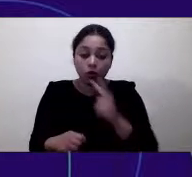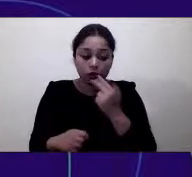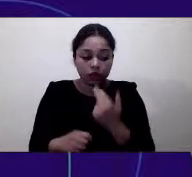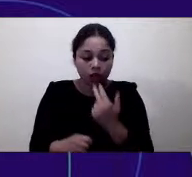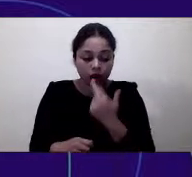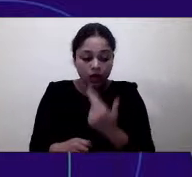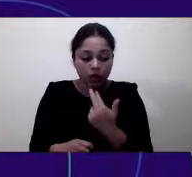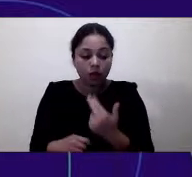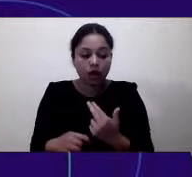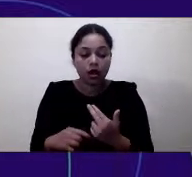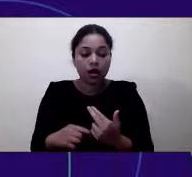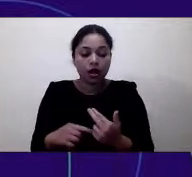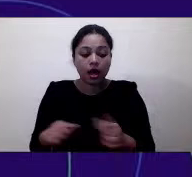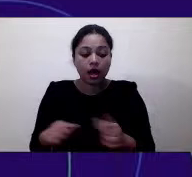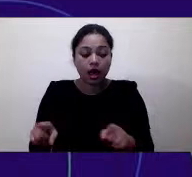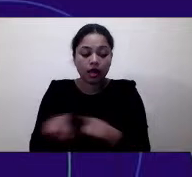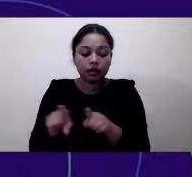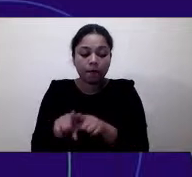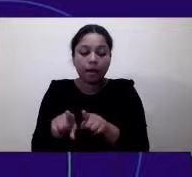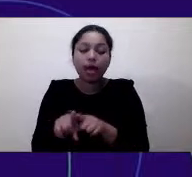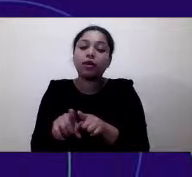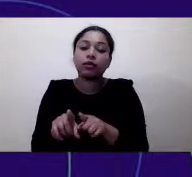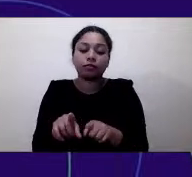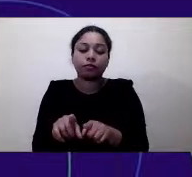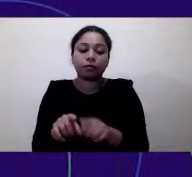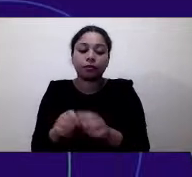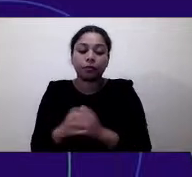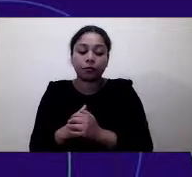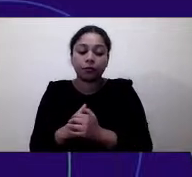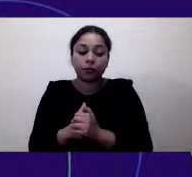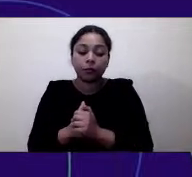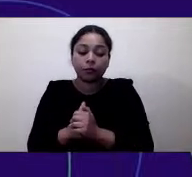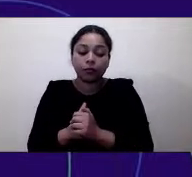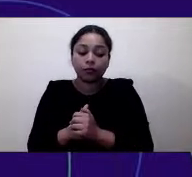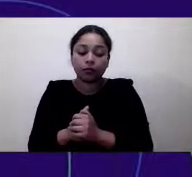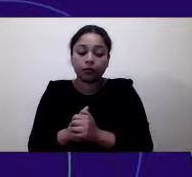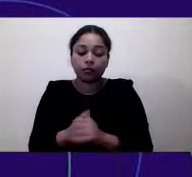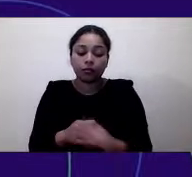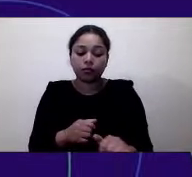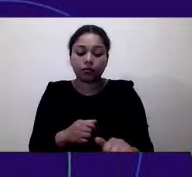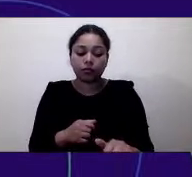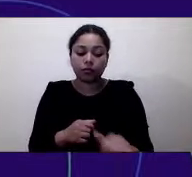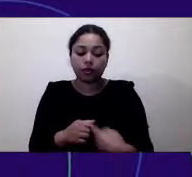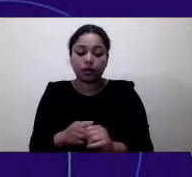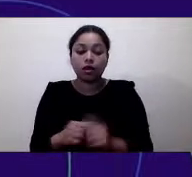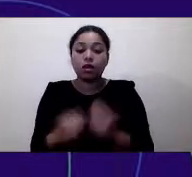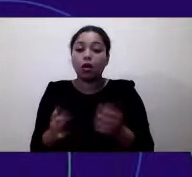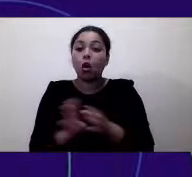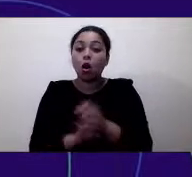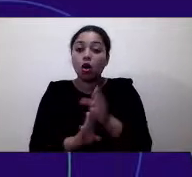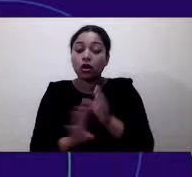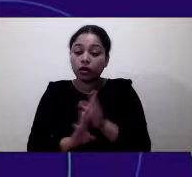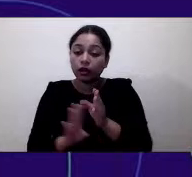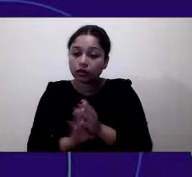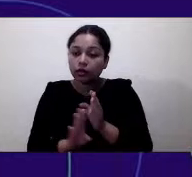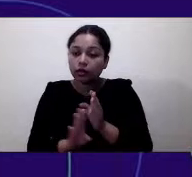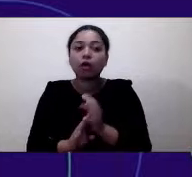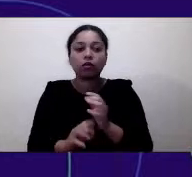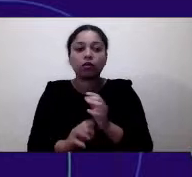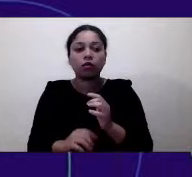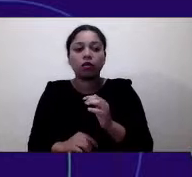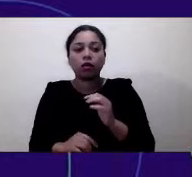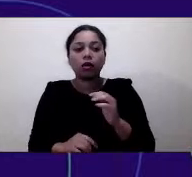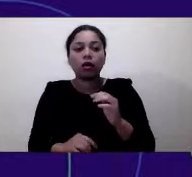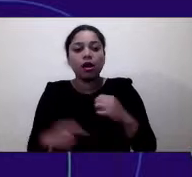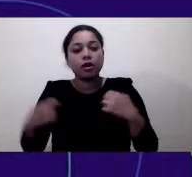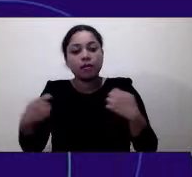right? So these guidelines also suggest that we need to ensure proficiency, and